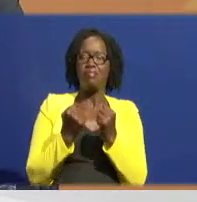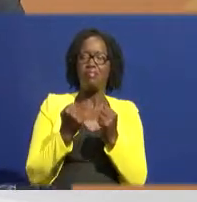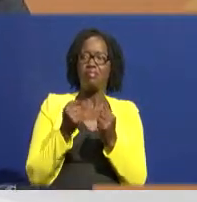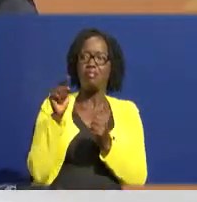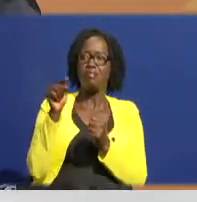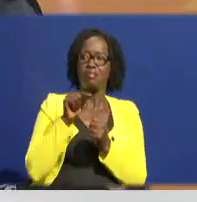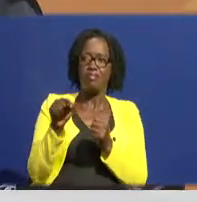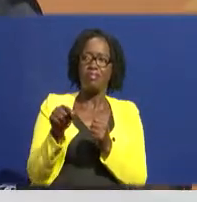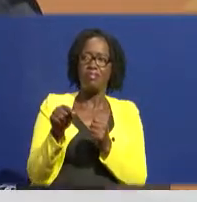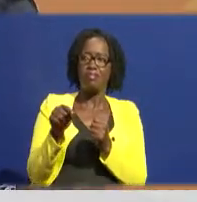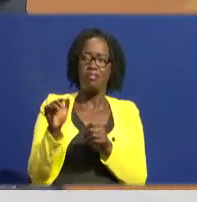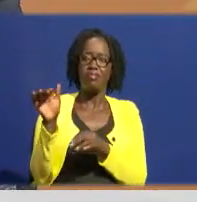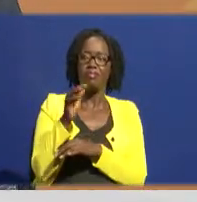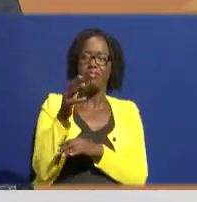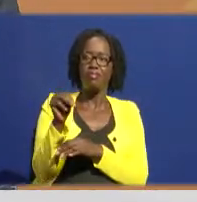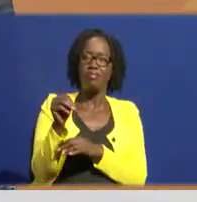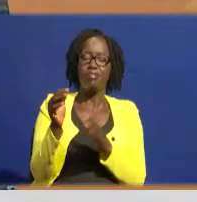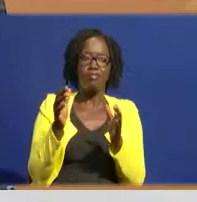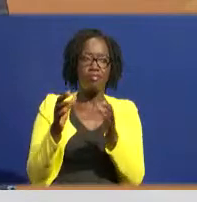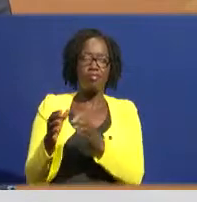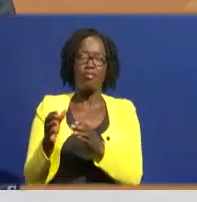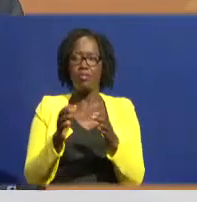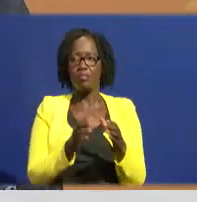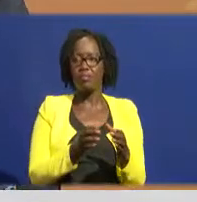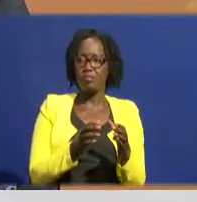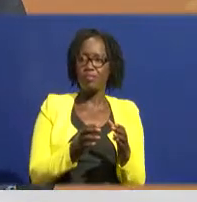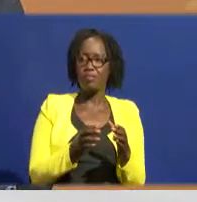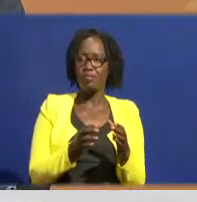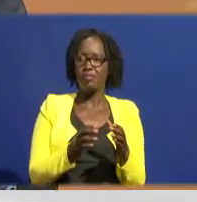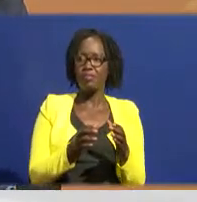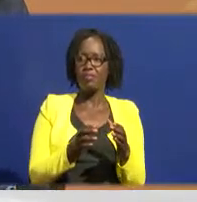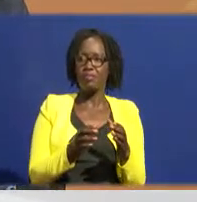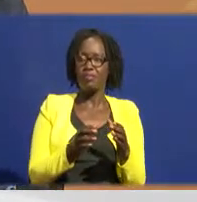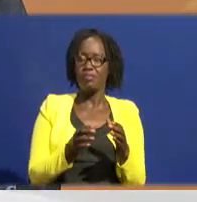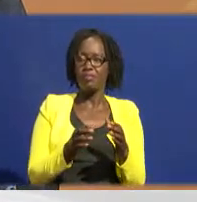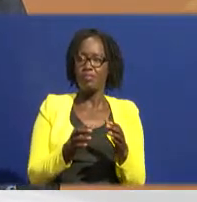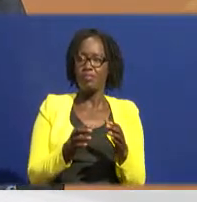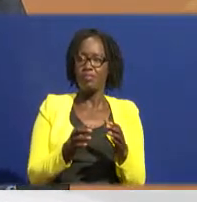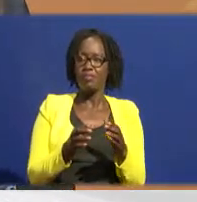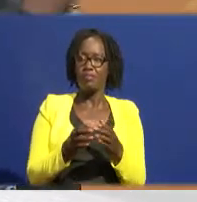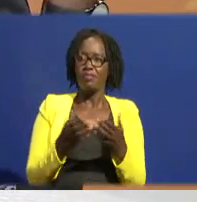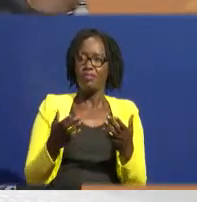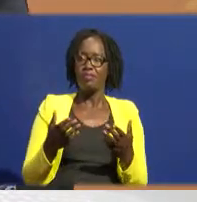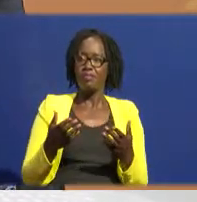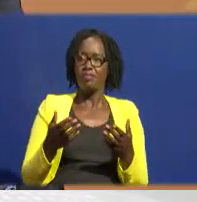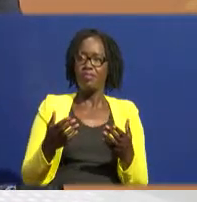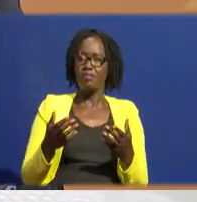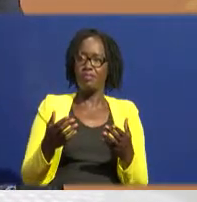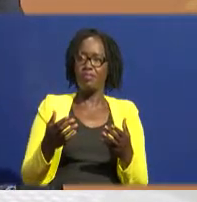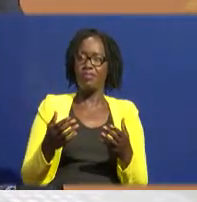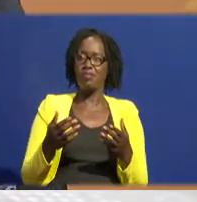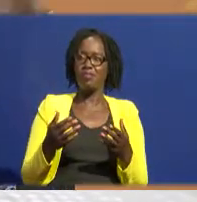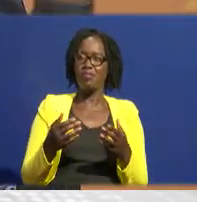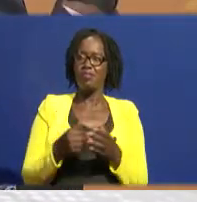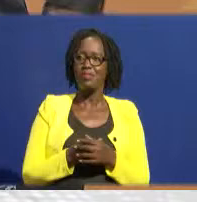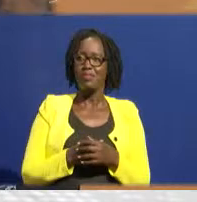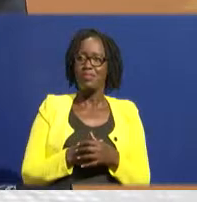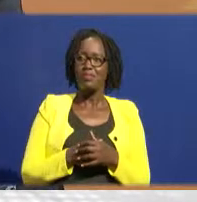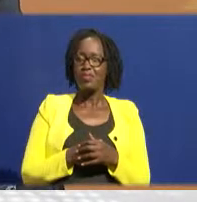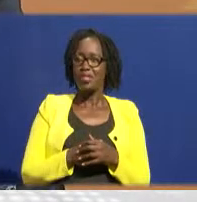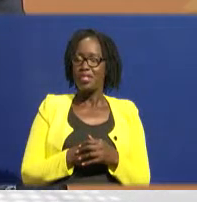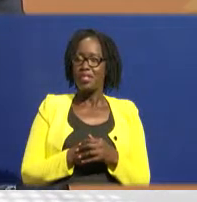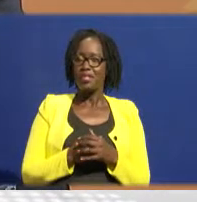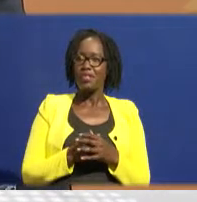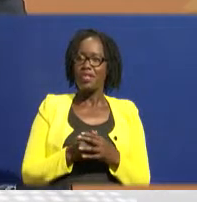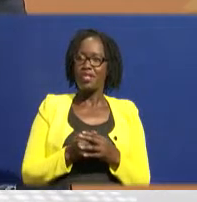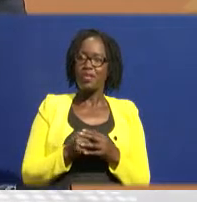therefore we'll ask them to organize, and we go for a retreat, say Mount Longonot, they go somewhere,